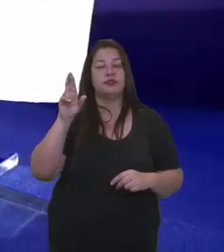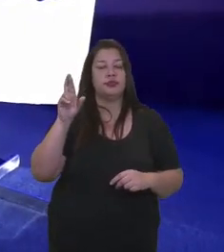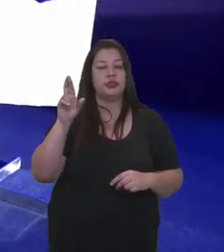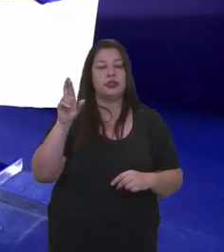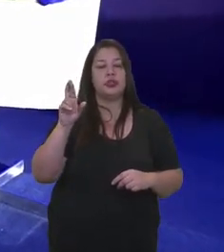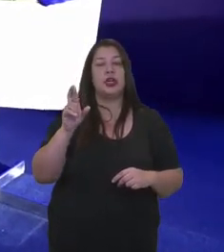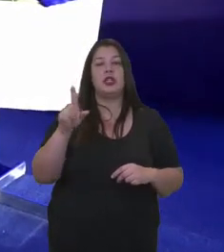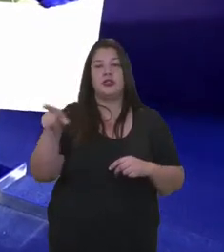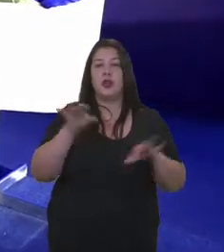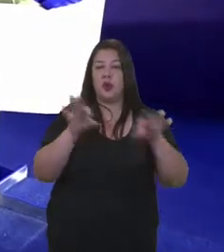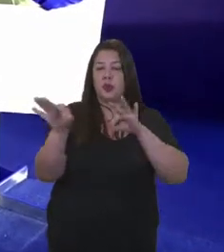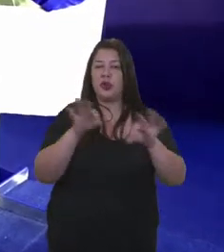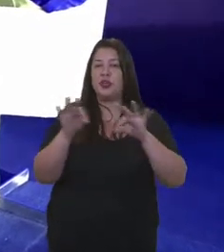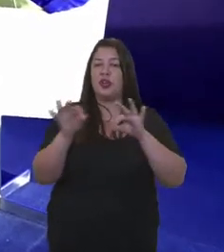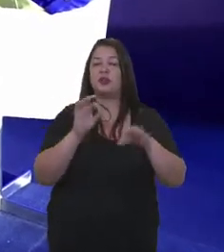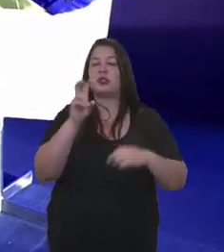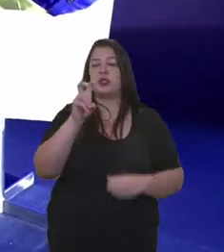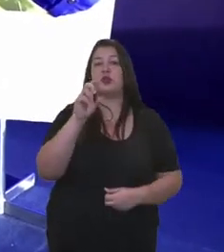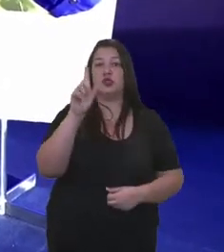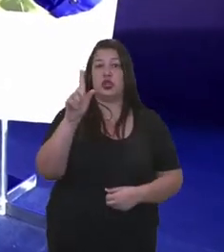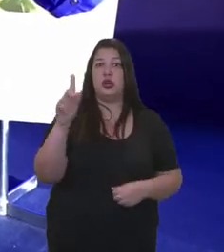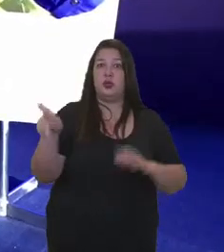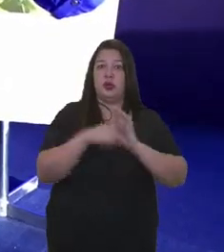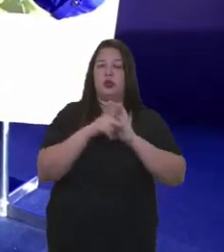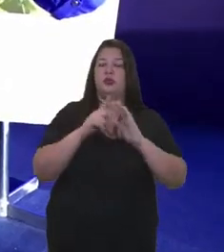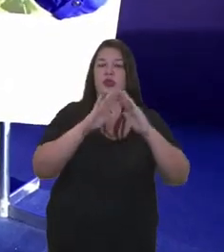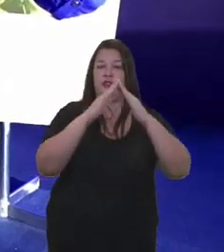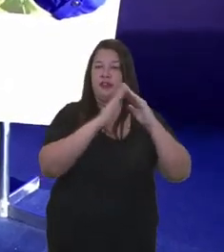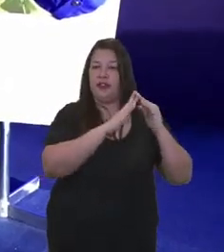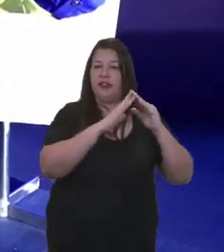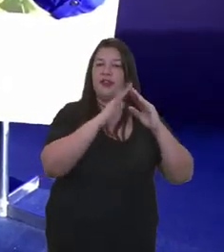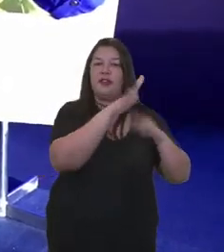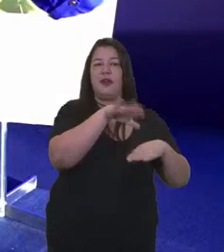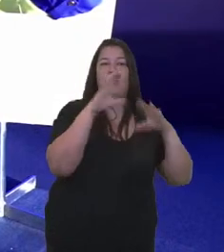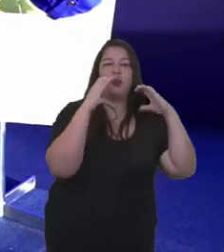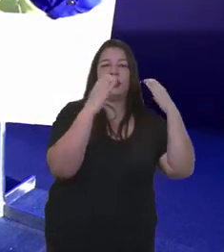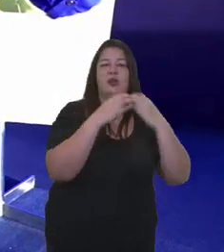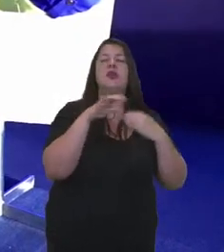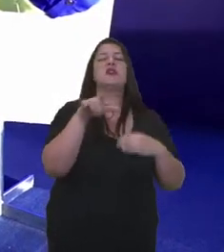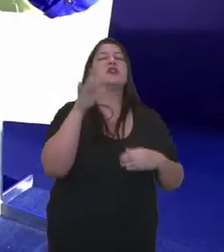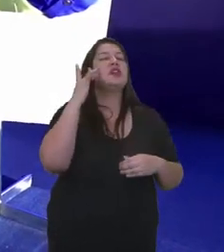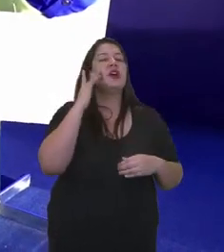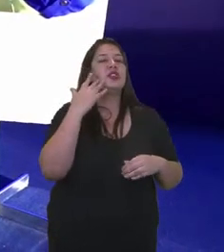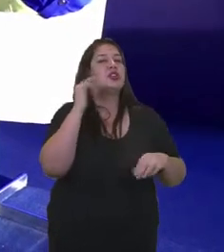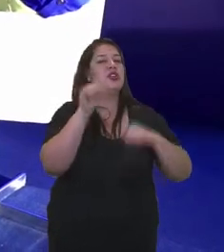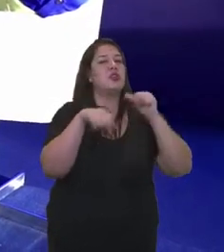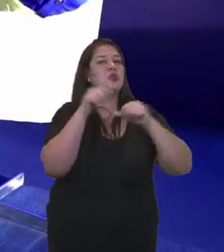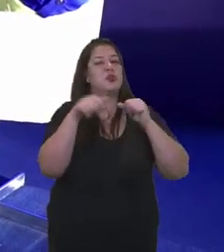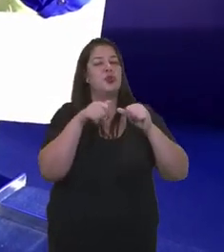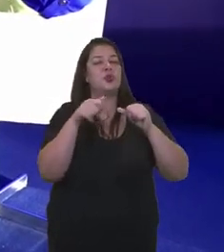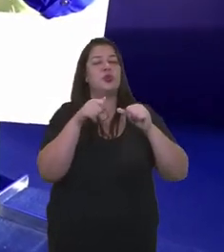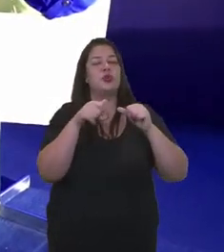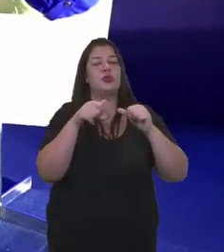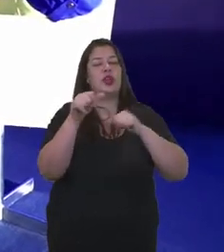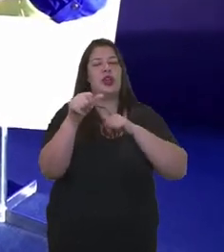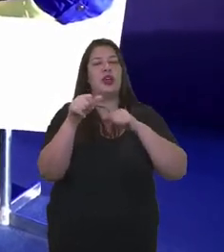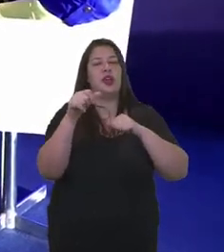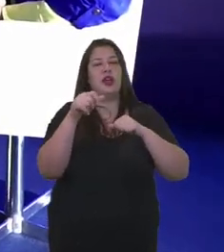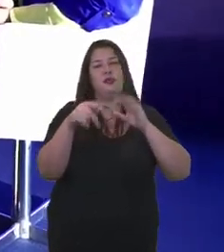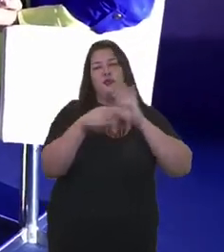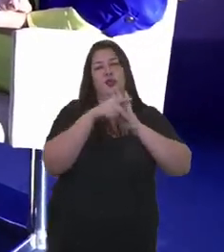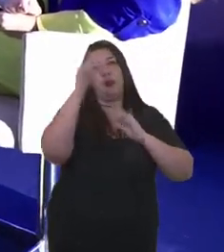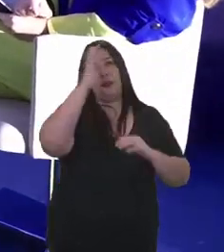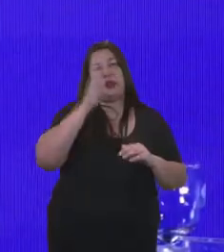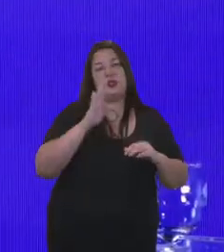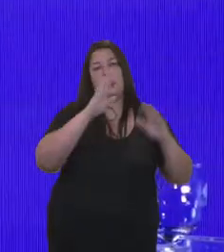you already talked about the project 5G in the slum. In your opinion, what changes with the 5G in the Brazilian